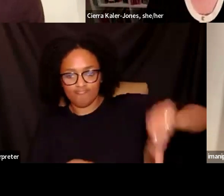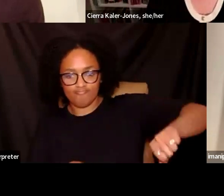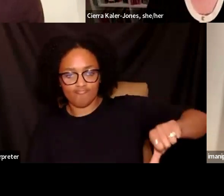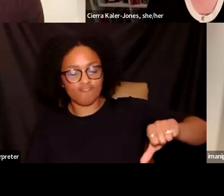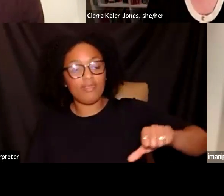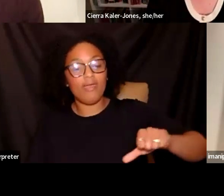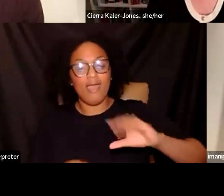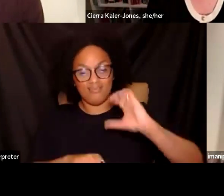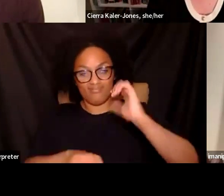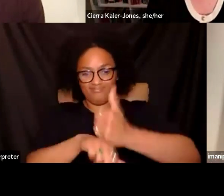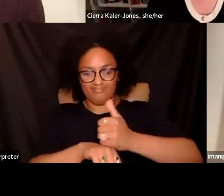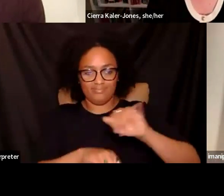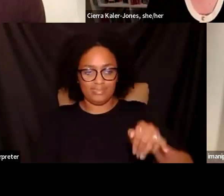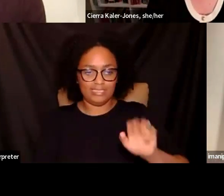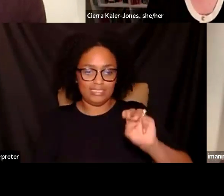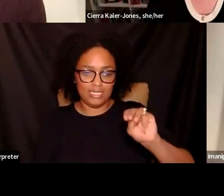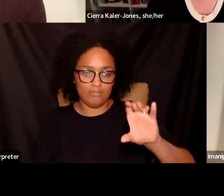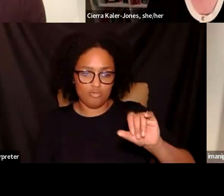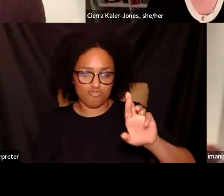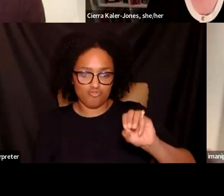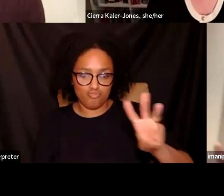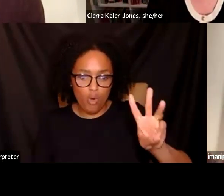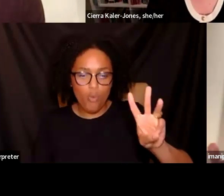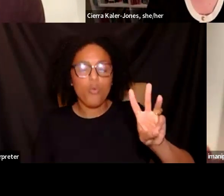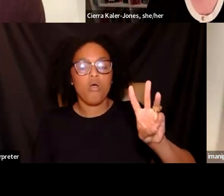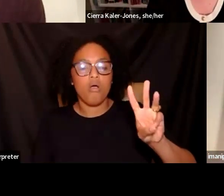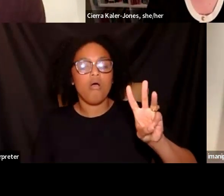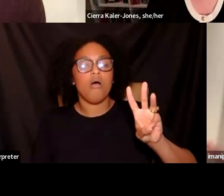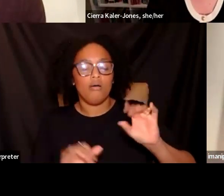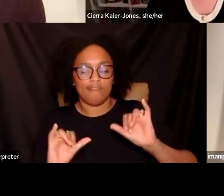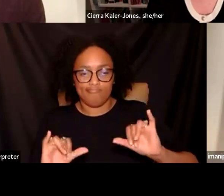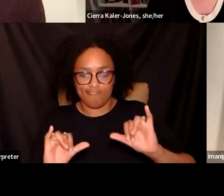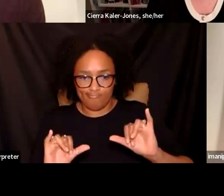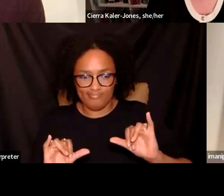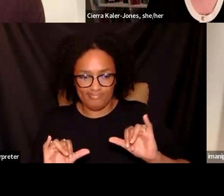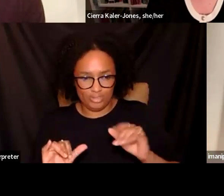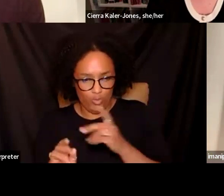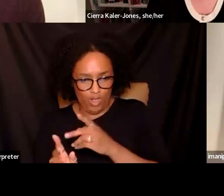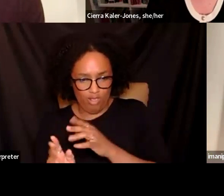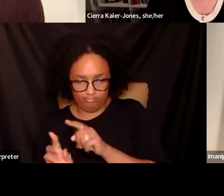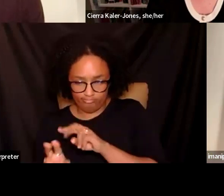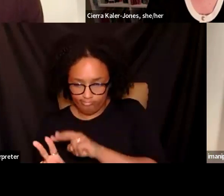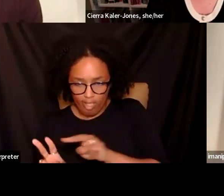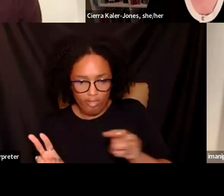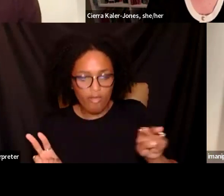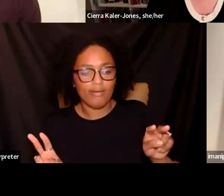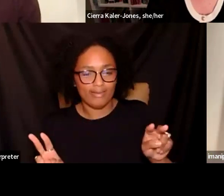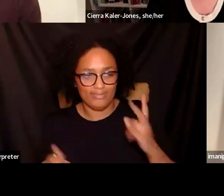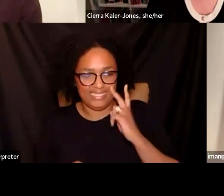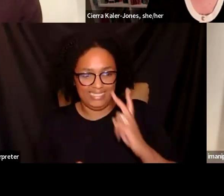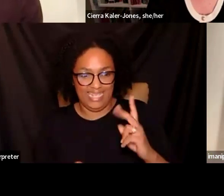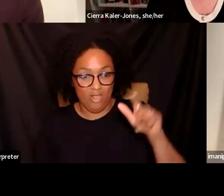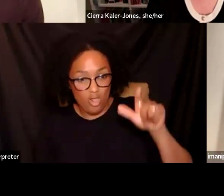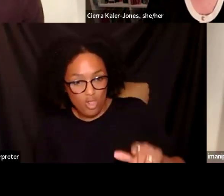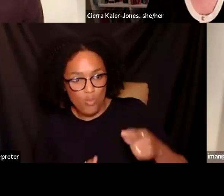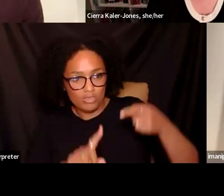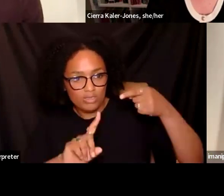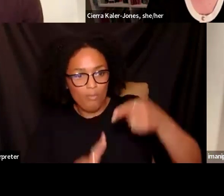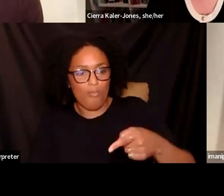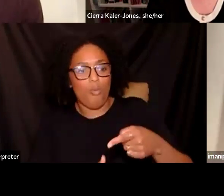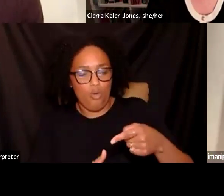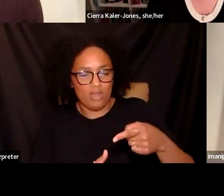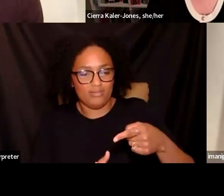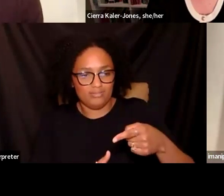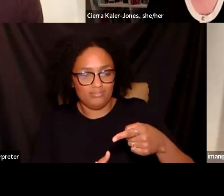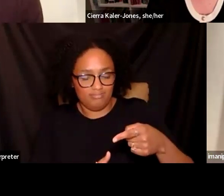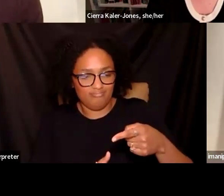Crow order, that this period that is called the nadir, right? The absolute lowest point is actually when there's this incredible move to